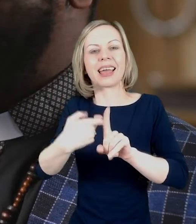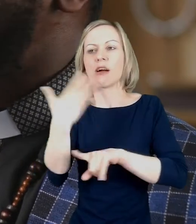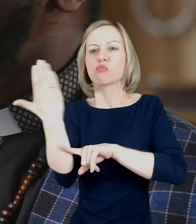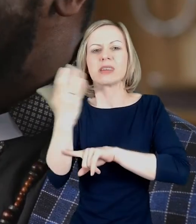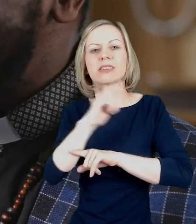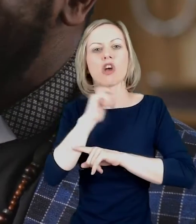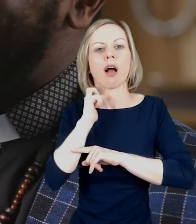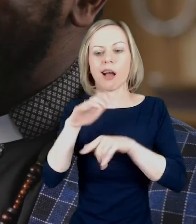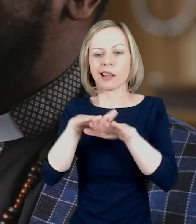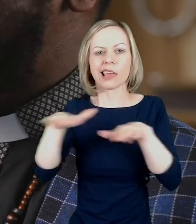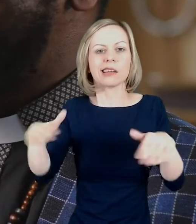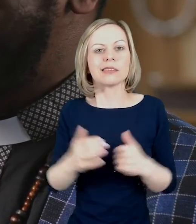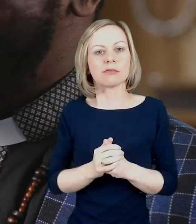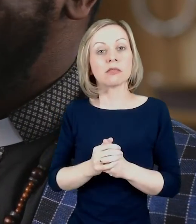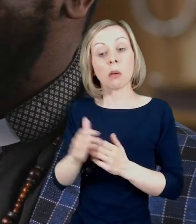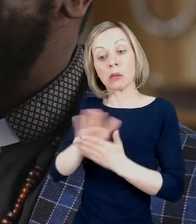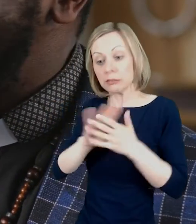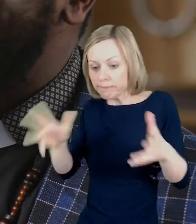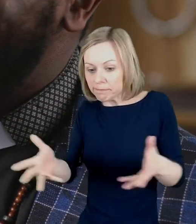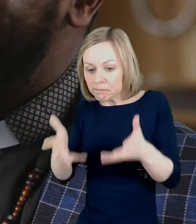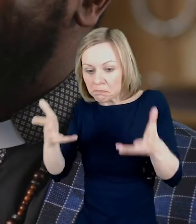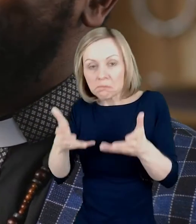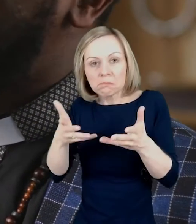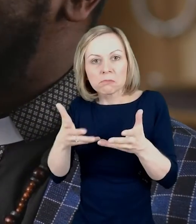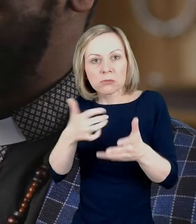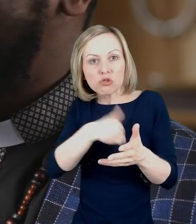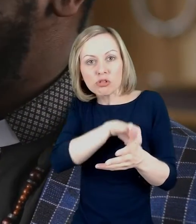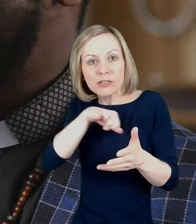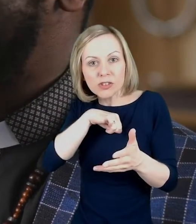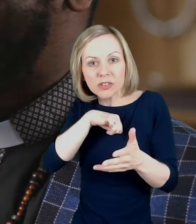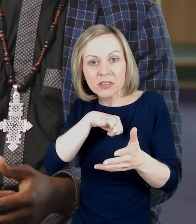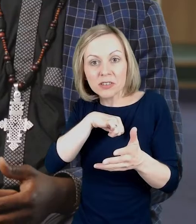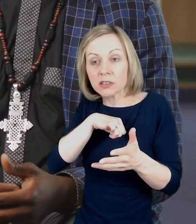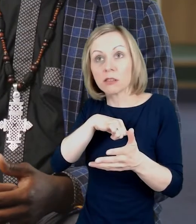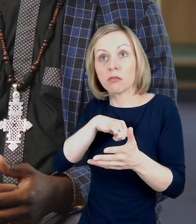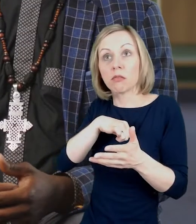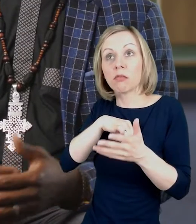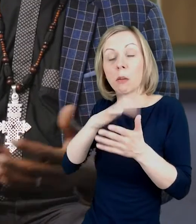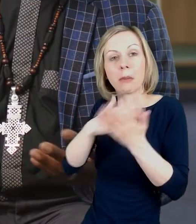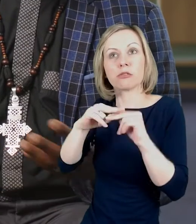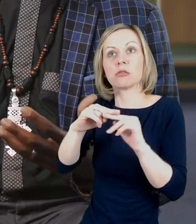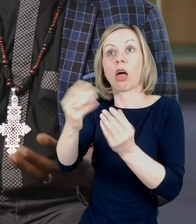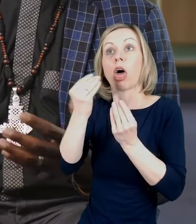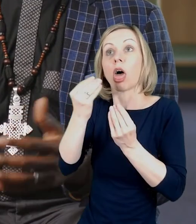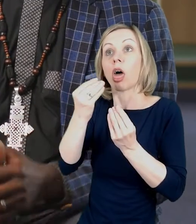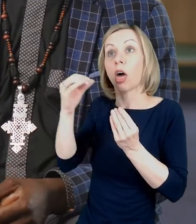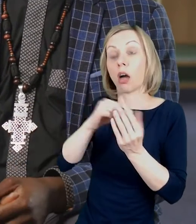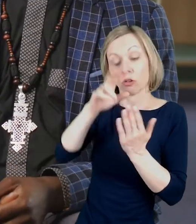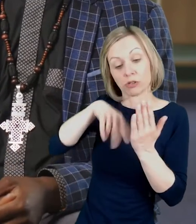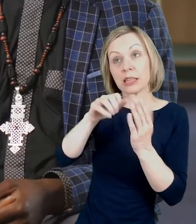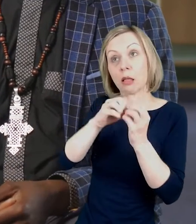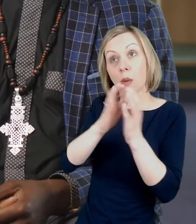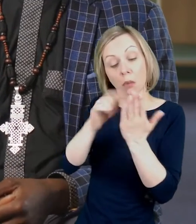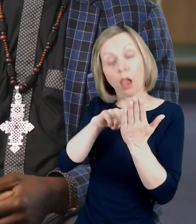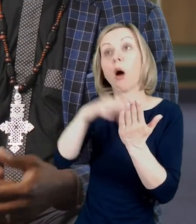was nurtured in the Christian tradition as a child, taught to read the Bible, taught to sing songs and